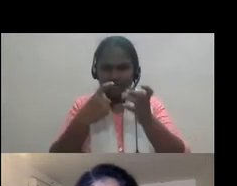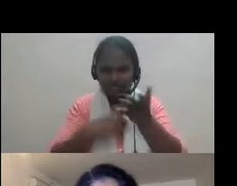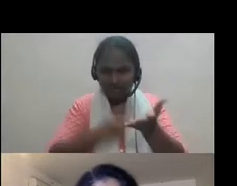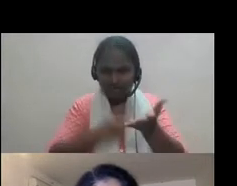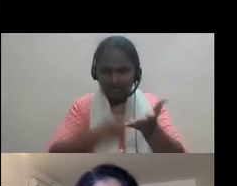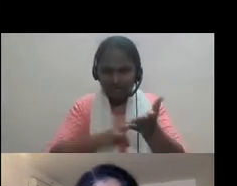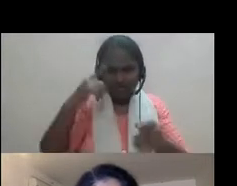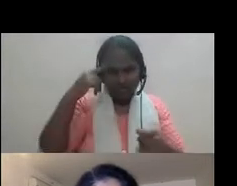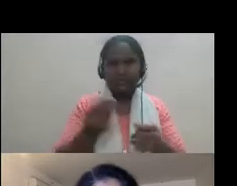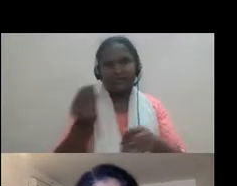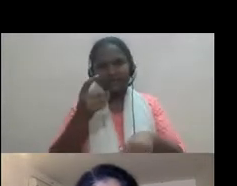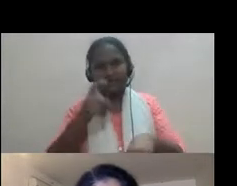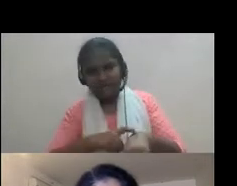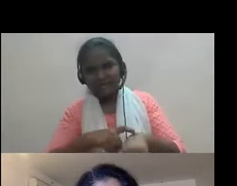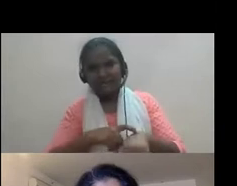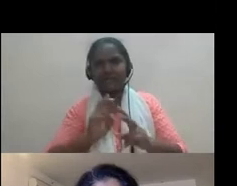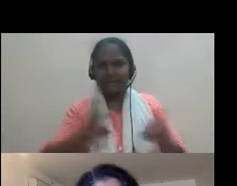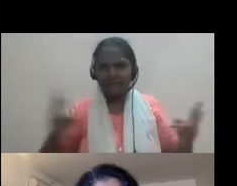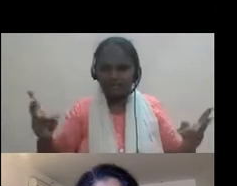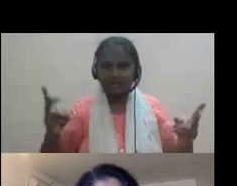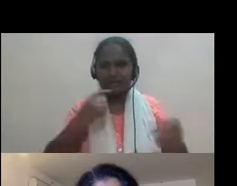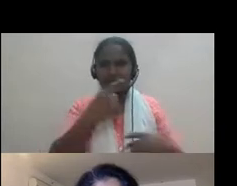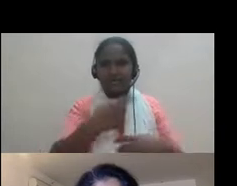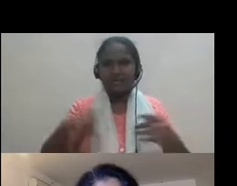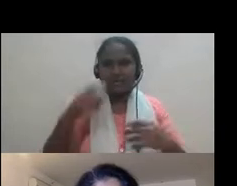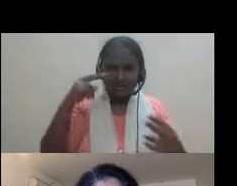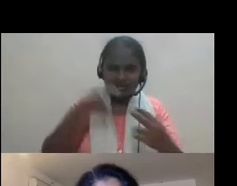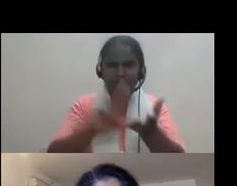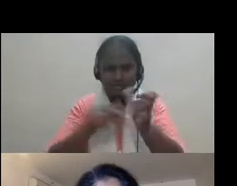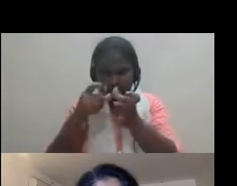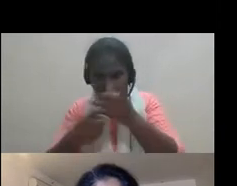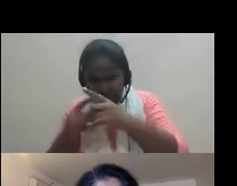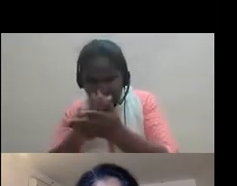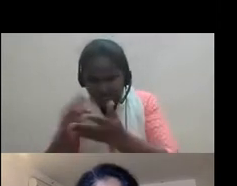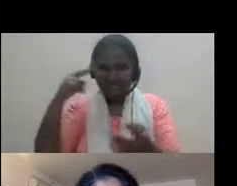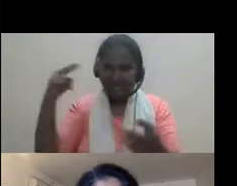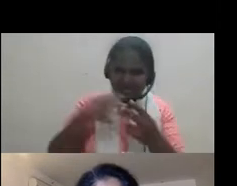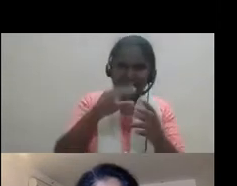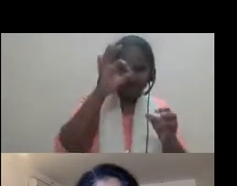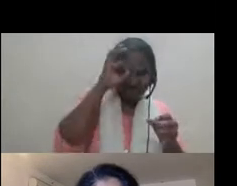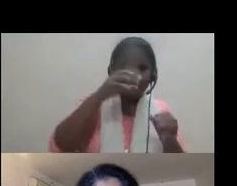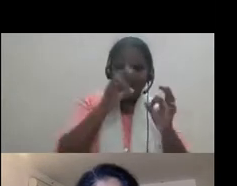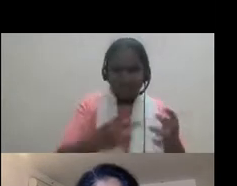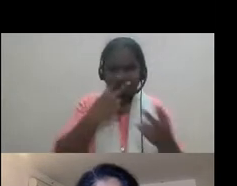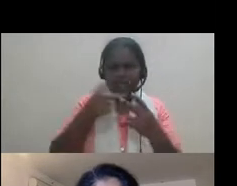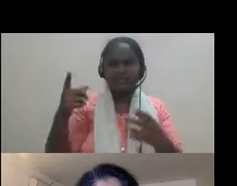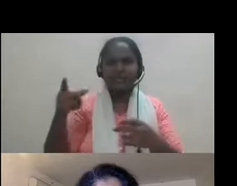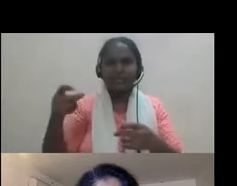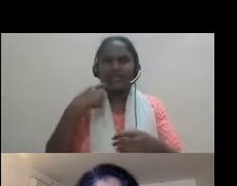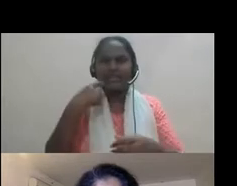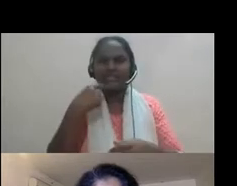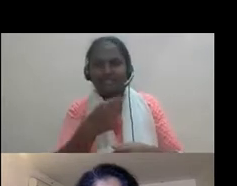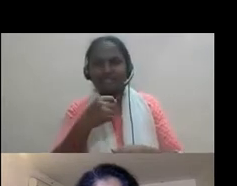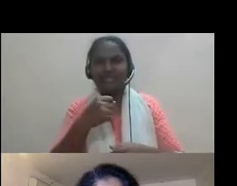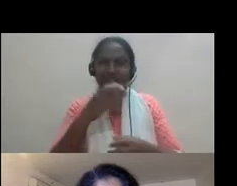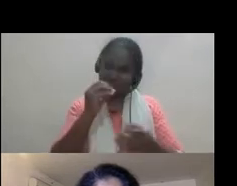But sometimes it was a little bit different, and we would tell her, look, Martha, look at this picture. This was really this way. And so she would say,